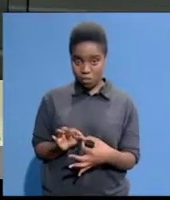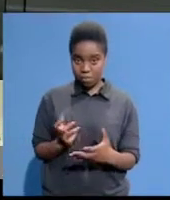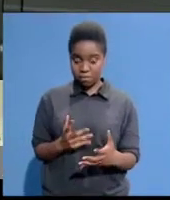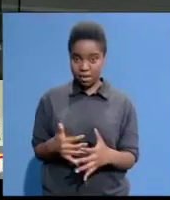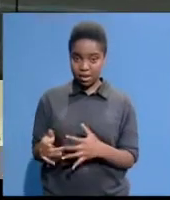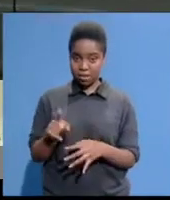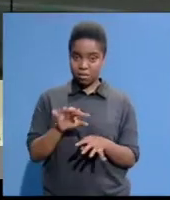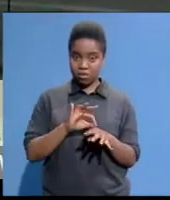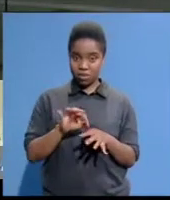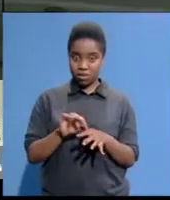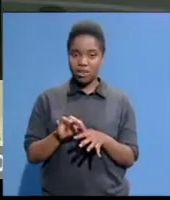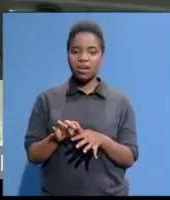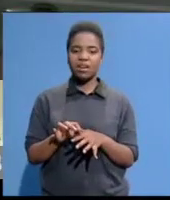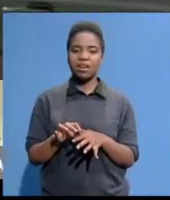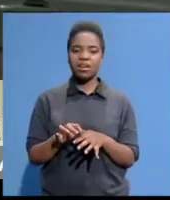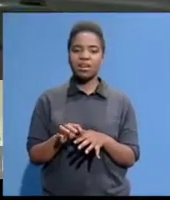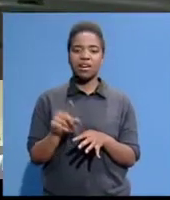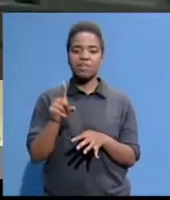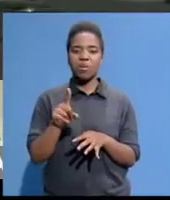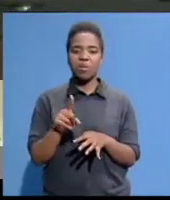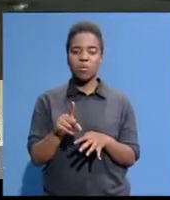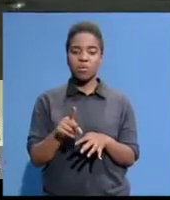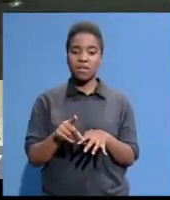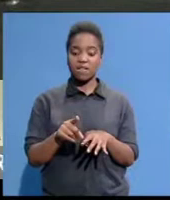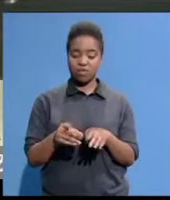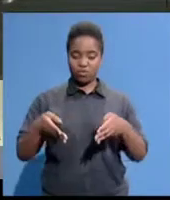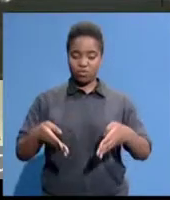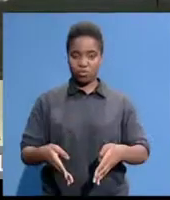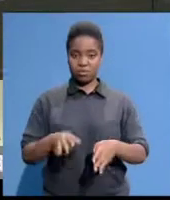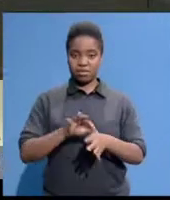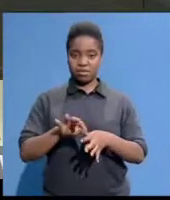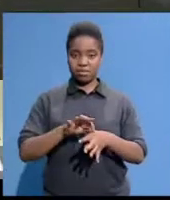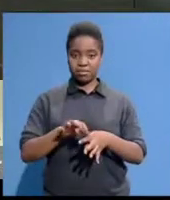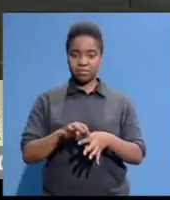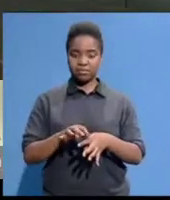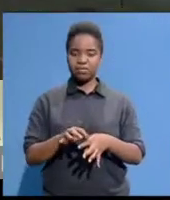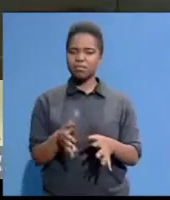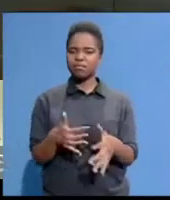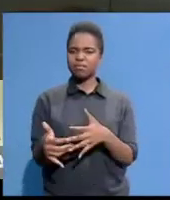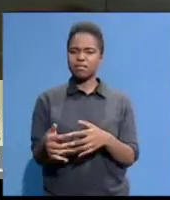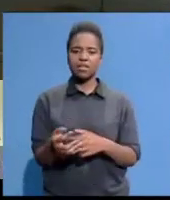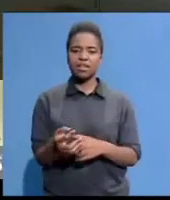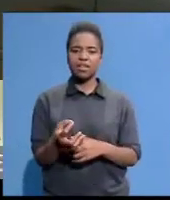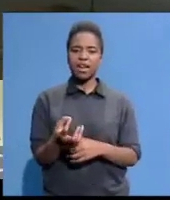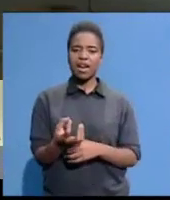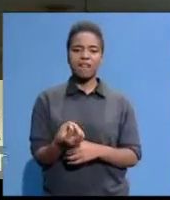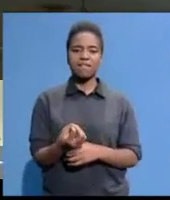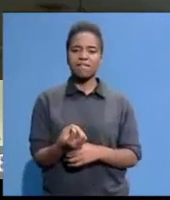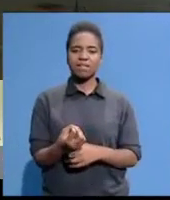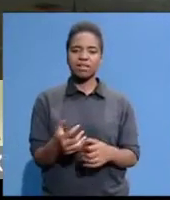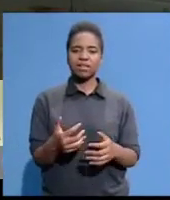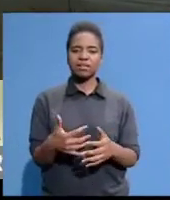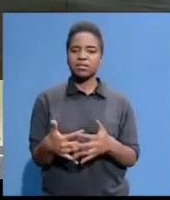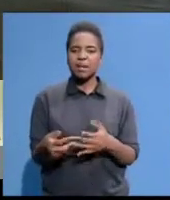in the organization of his funeral who may have stepped on somebody's toes